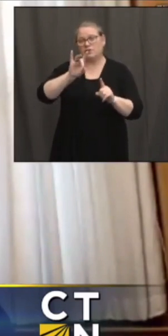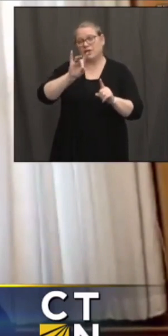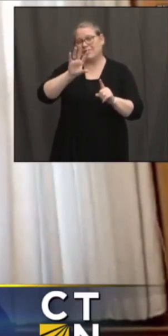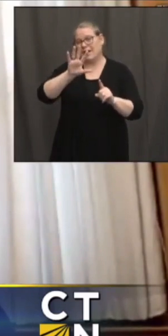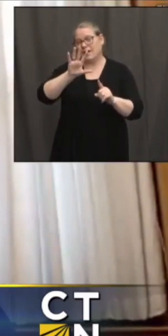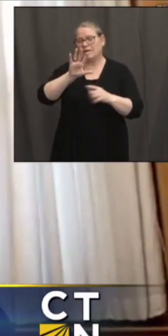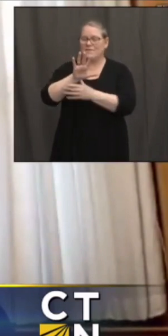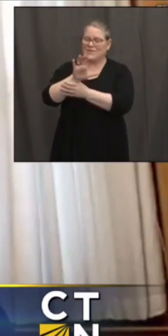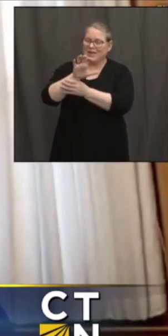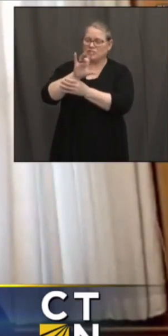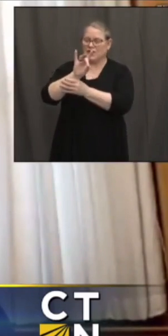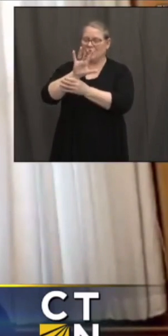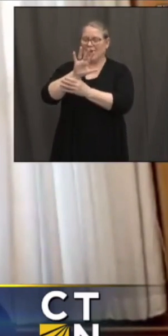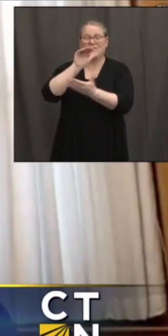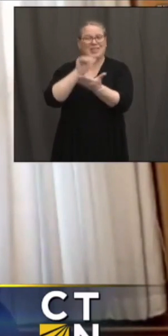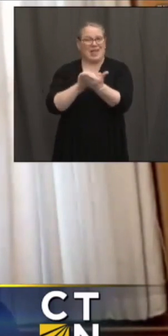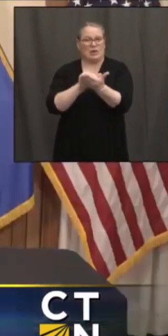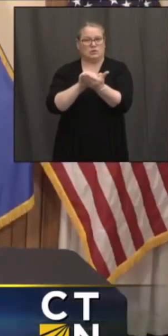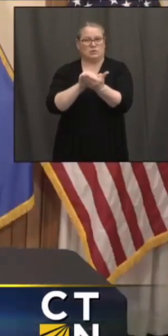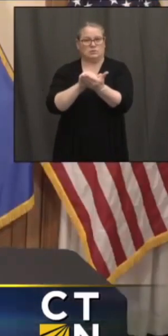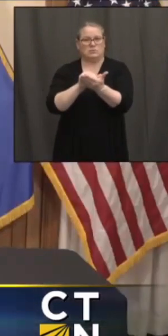585,000 doses delivered by the end of the week.